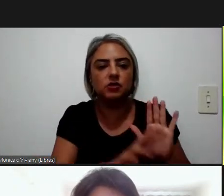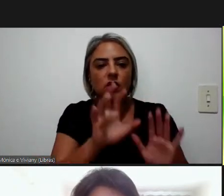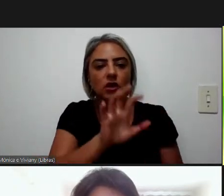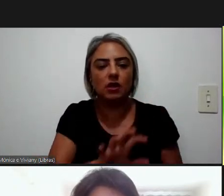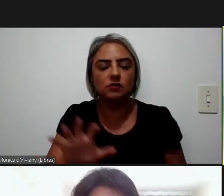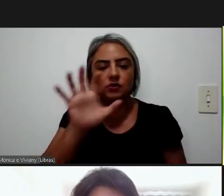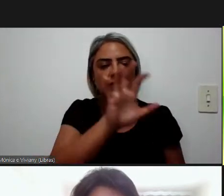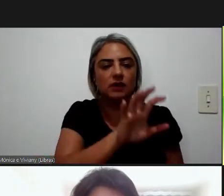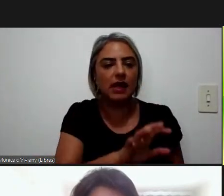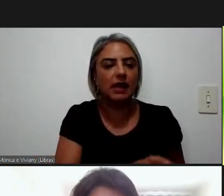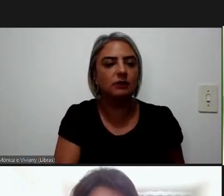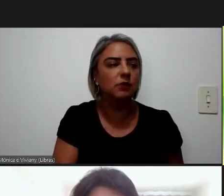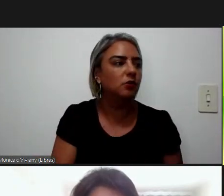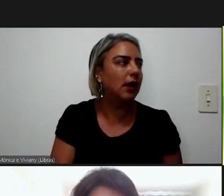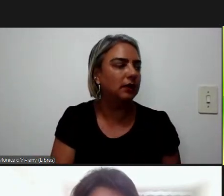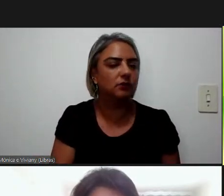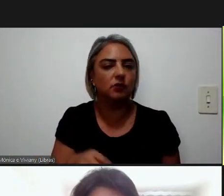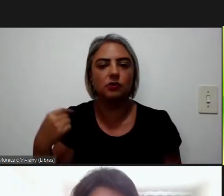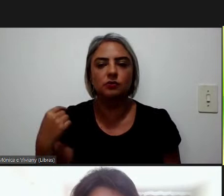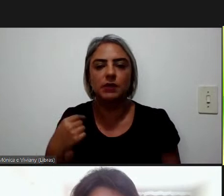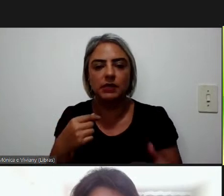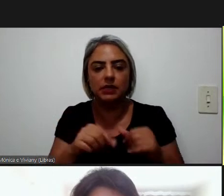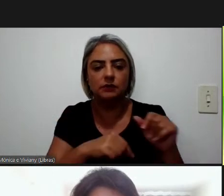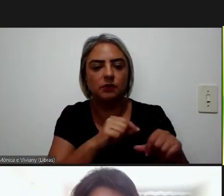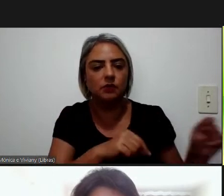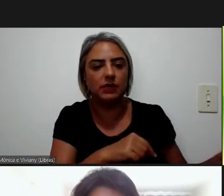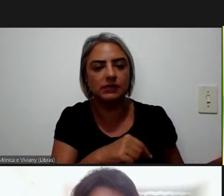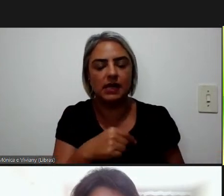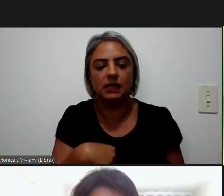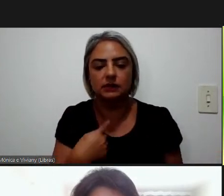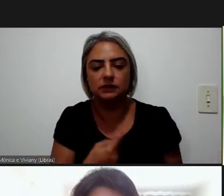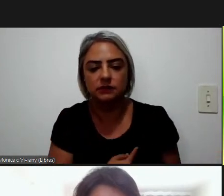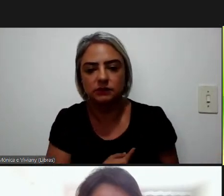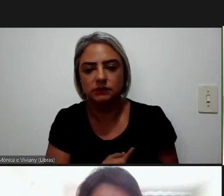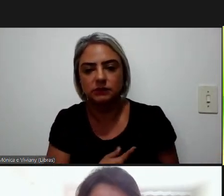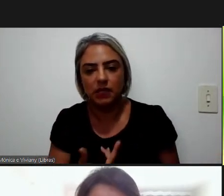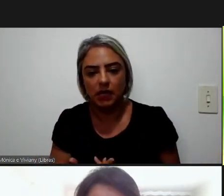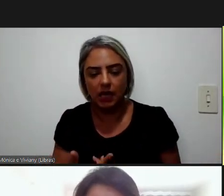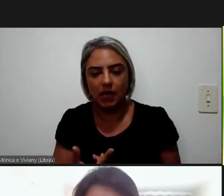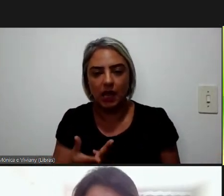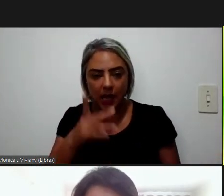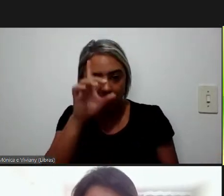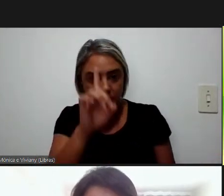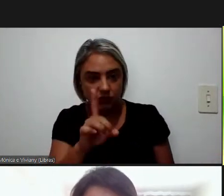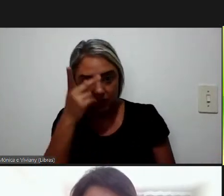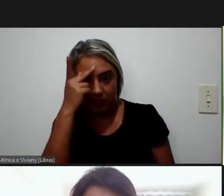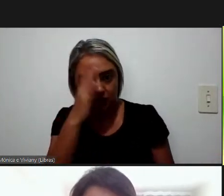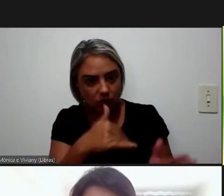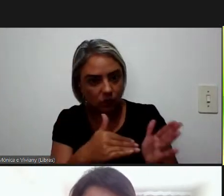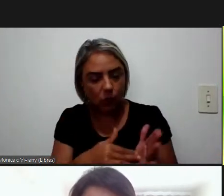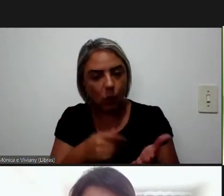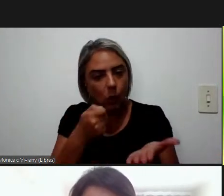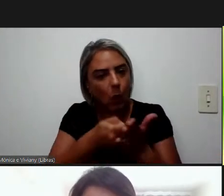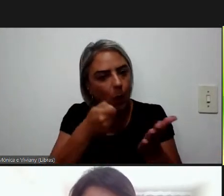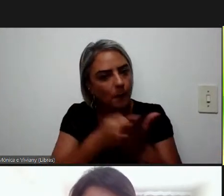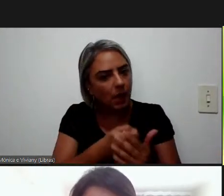organized in regions and macro regions. In our constitution, we have